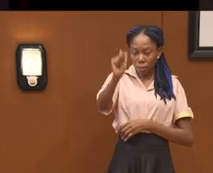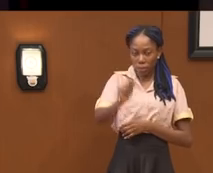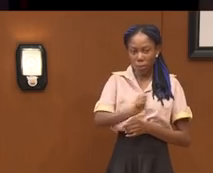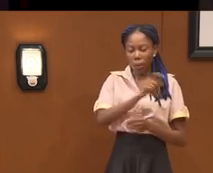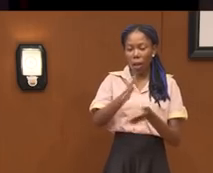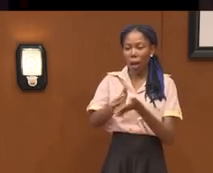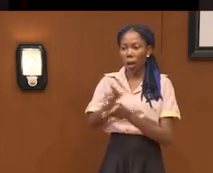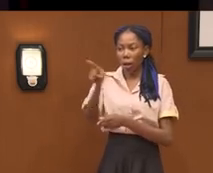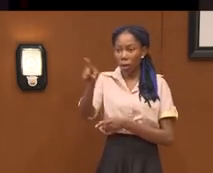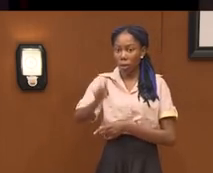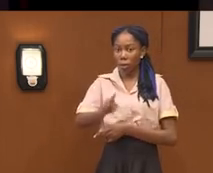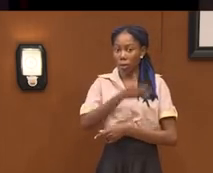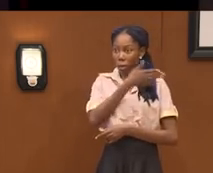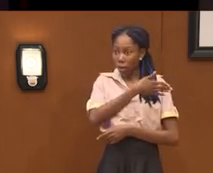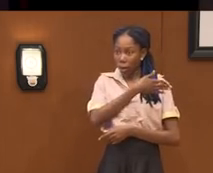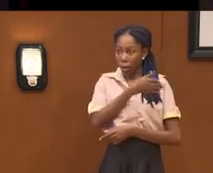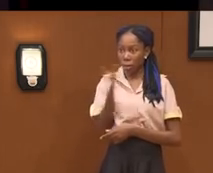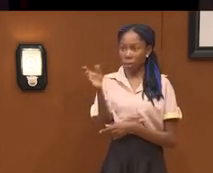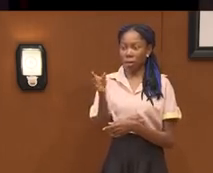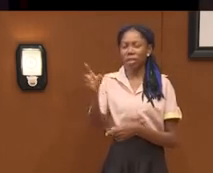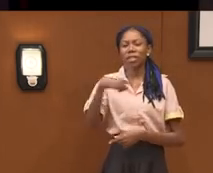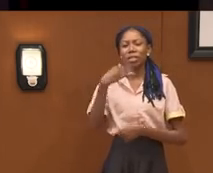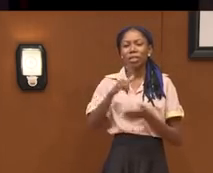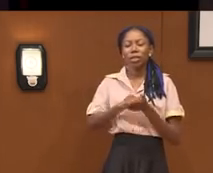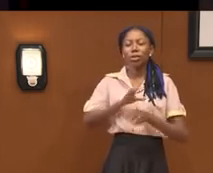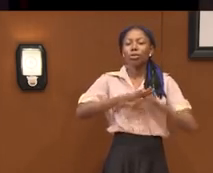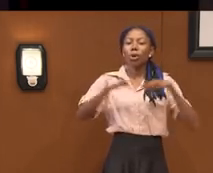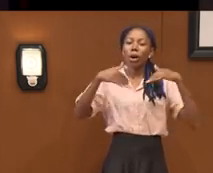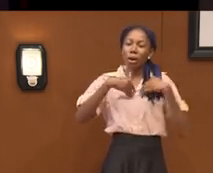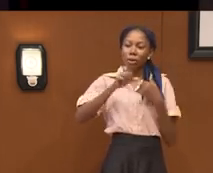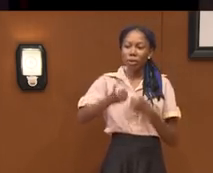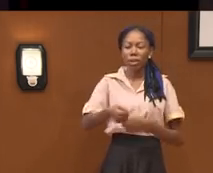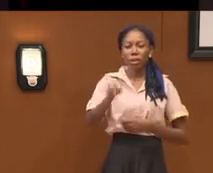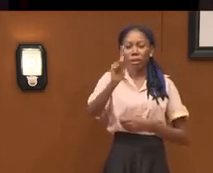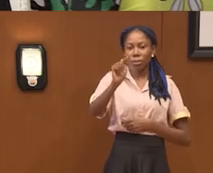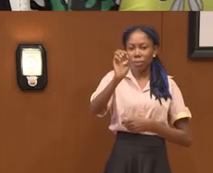abandoned. Did you become a tenant in that house? There was no tenant in that house before I came.